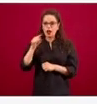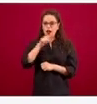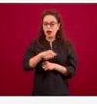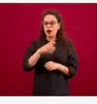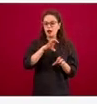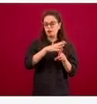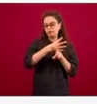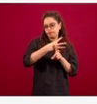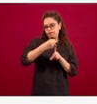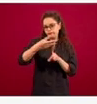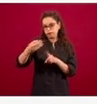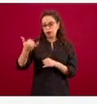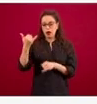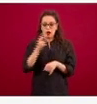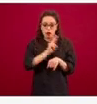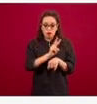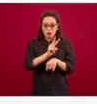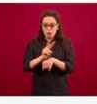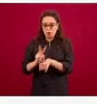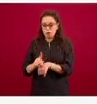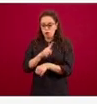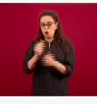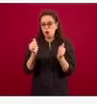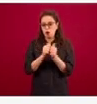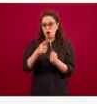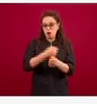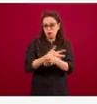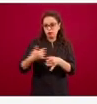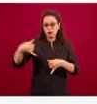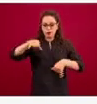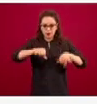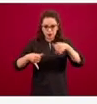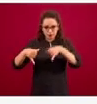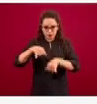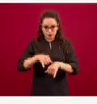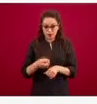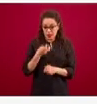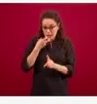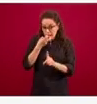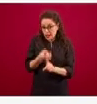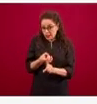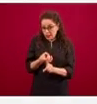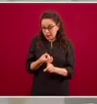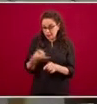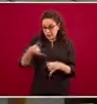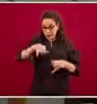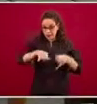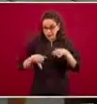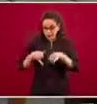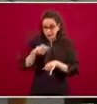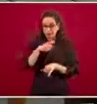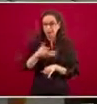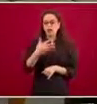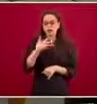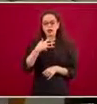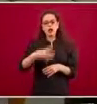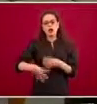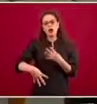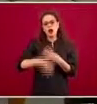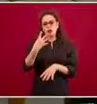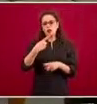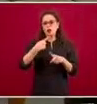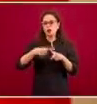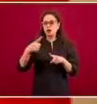had the influenza pandemic. And this we have laboratory vigilance, laboratory based